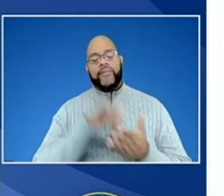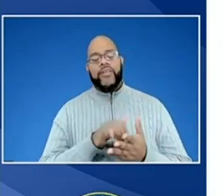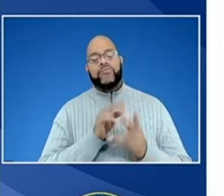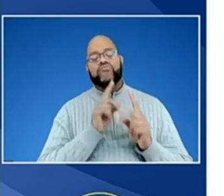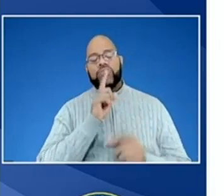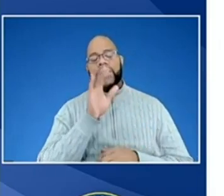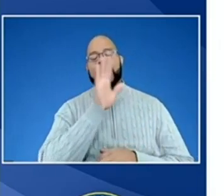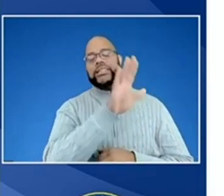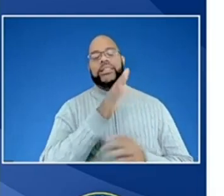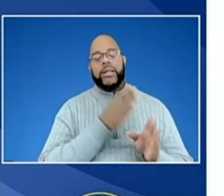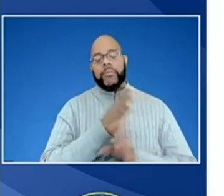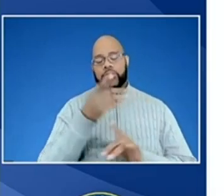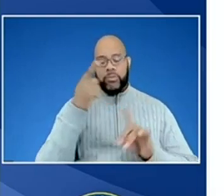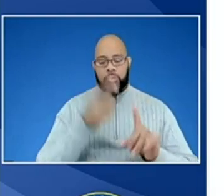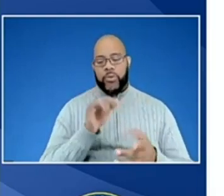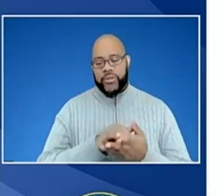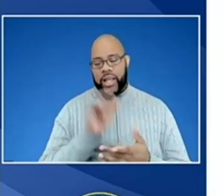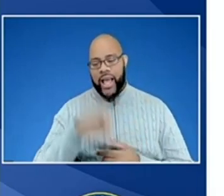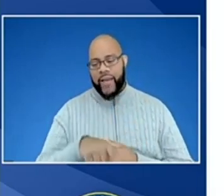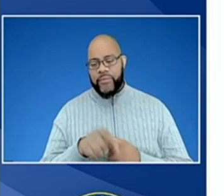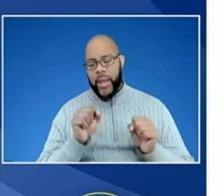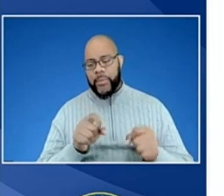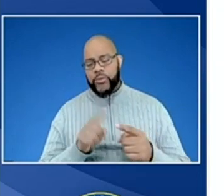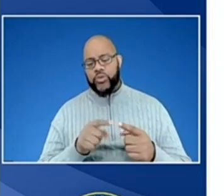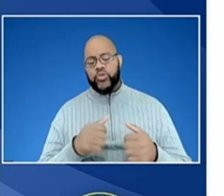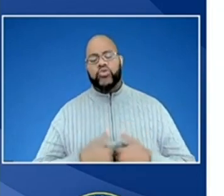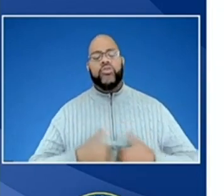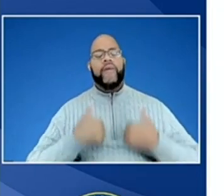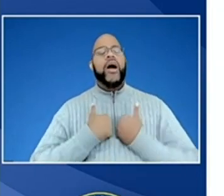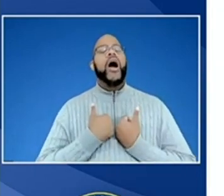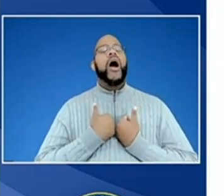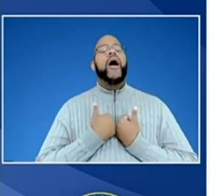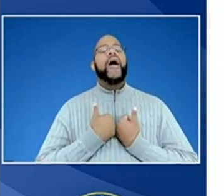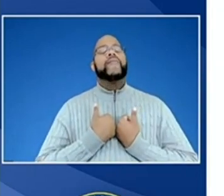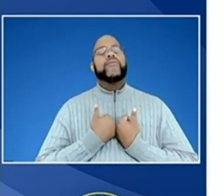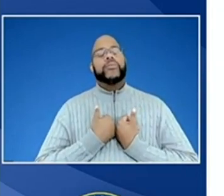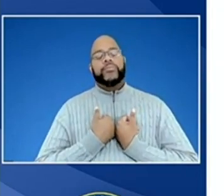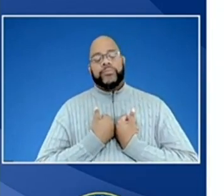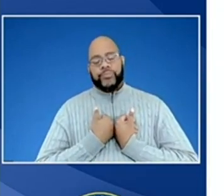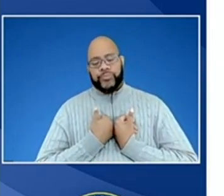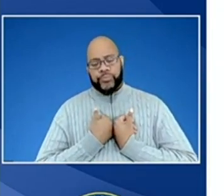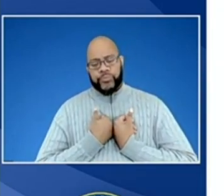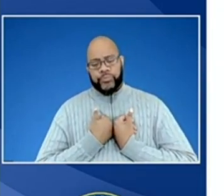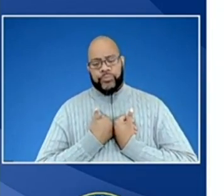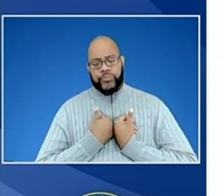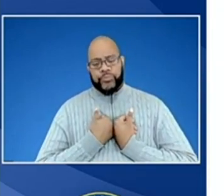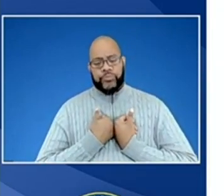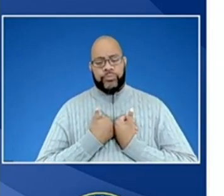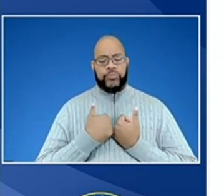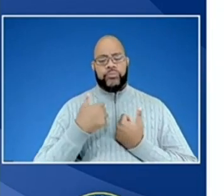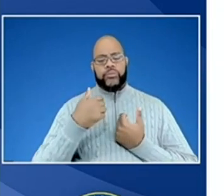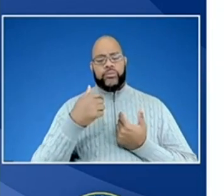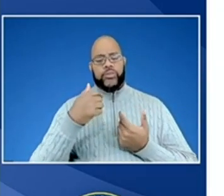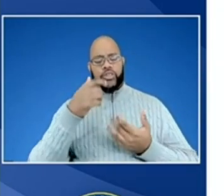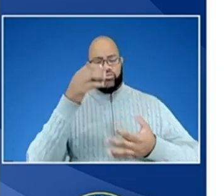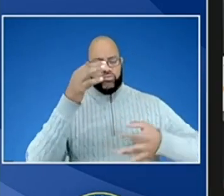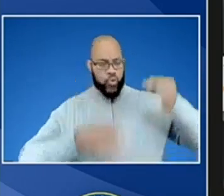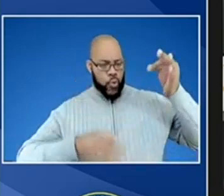his major point, was that this has to be able to survive possible judicial scrutiny.